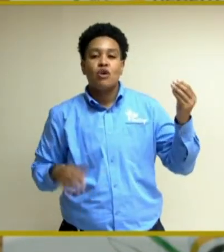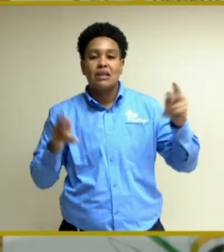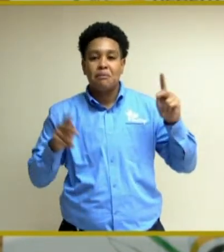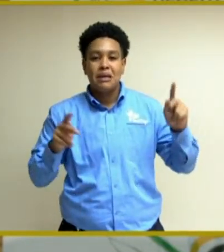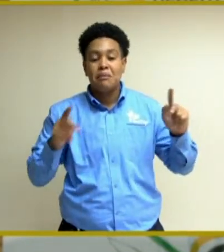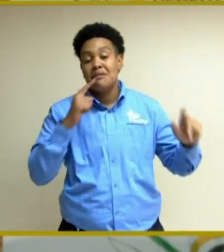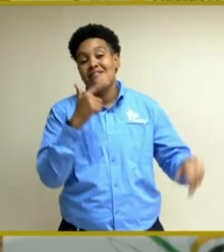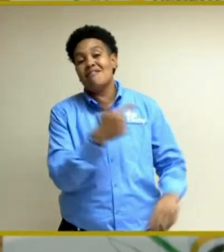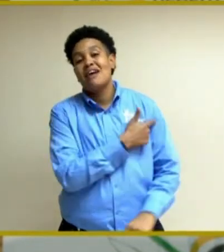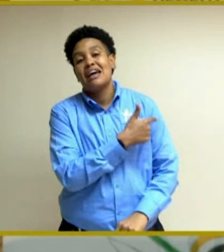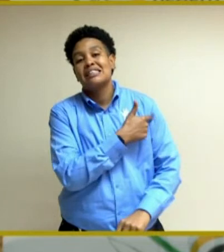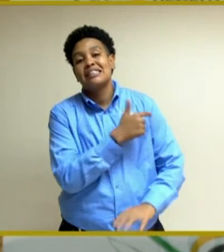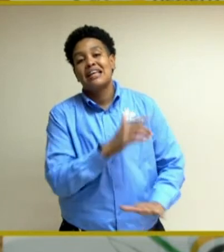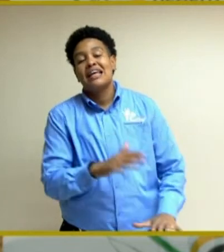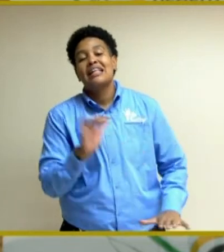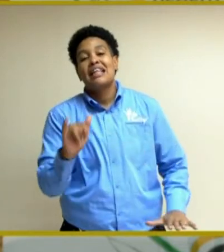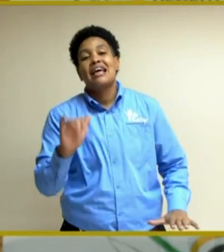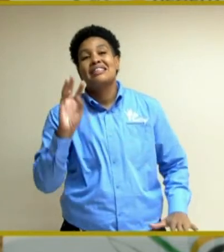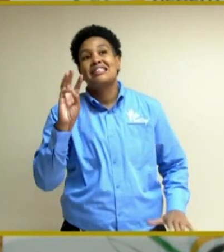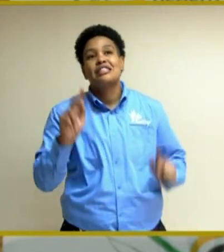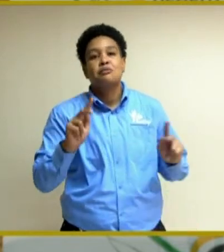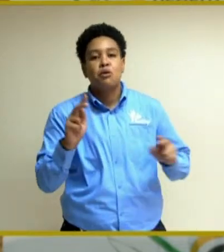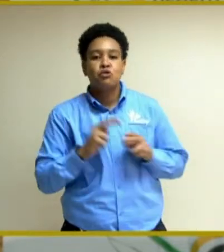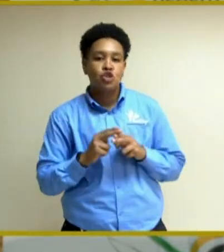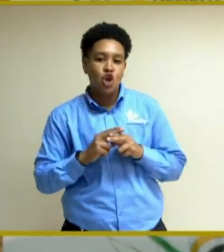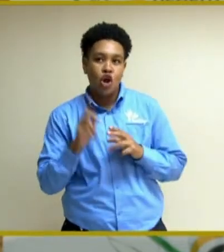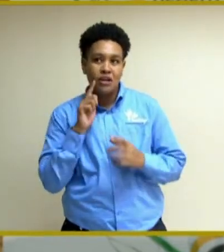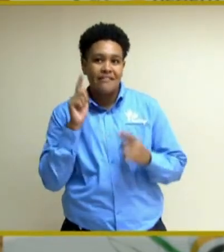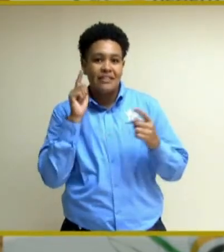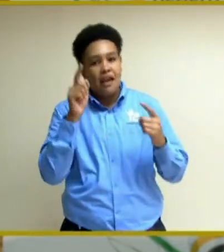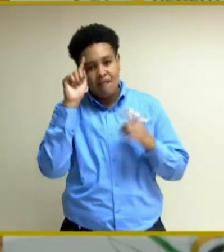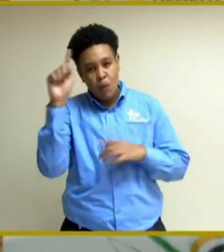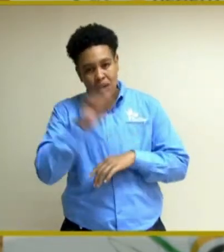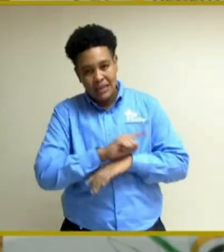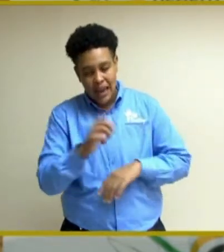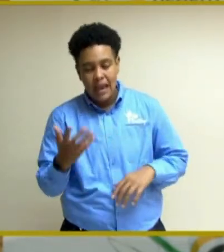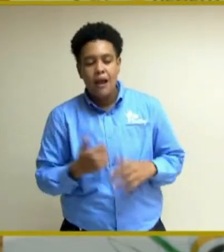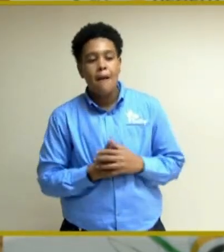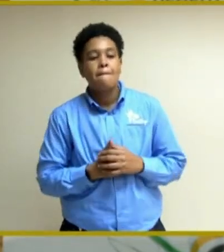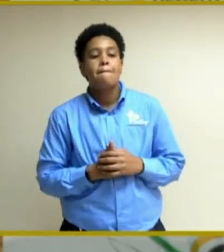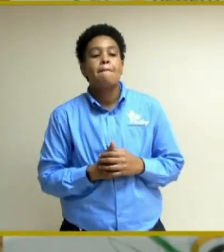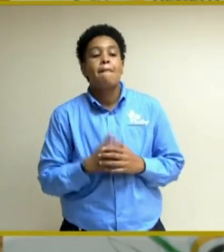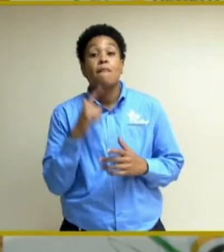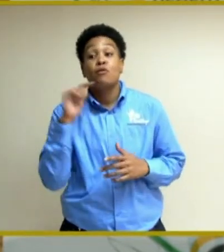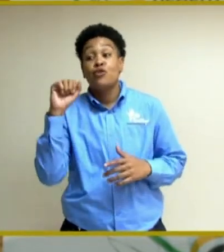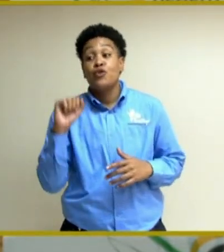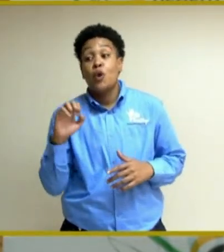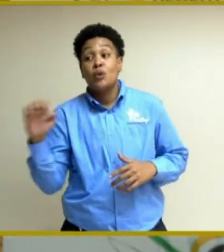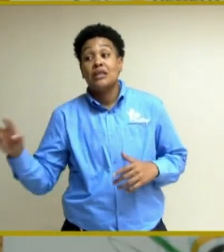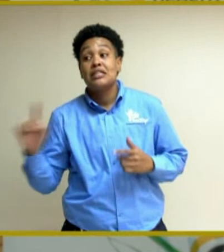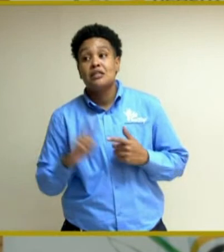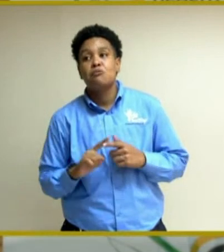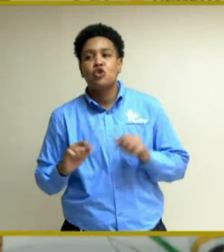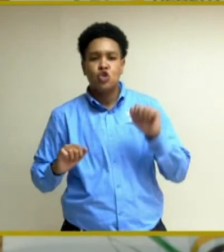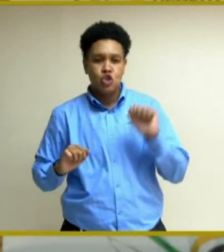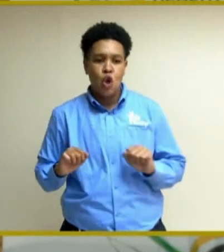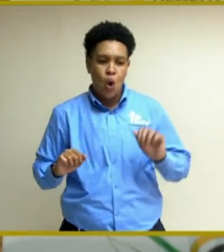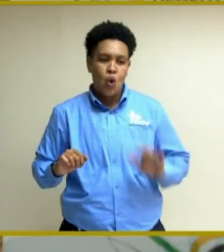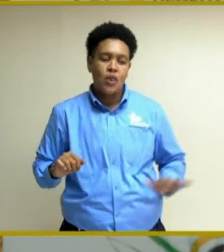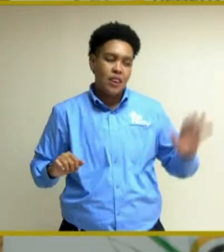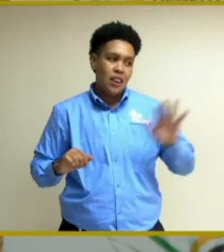persons vaccinated. That's 6 persons short of the target for the day. The Southeast and Southern